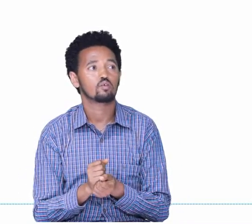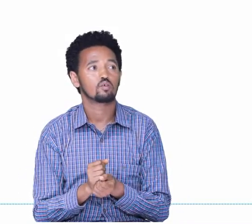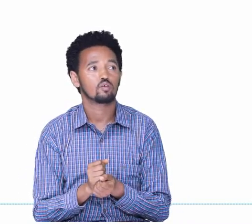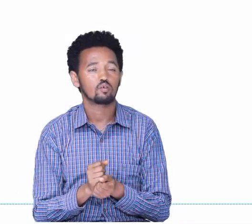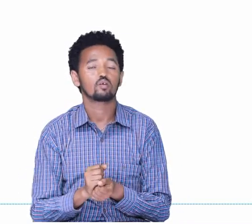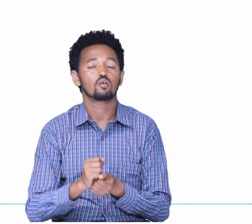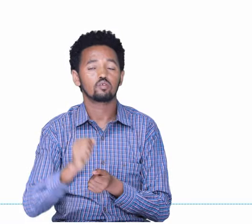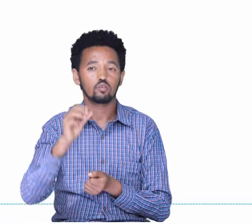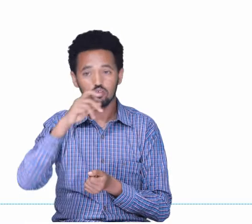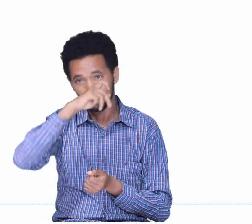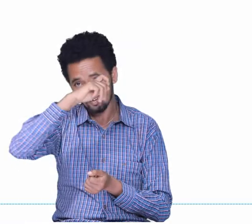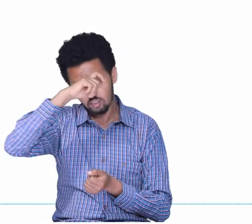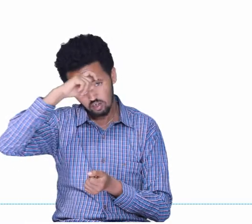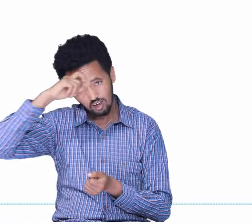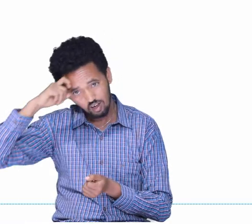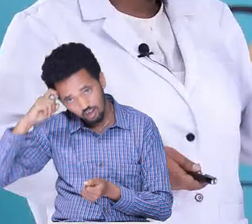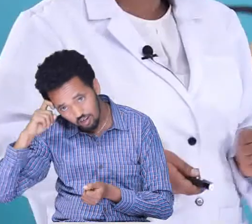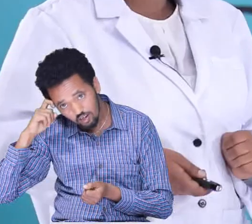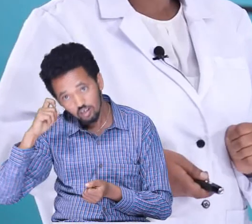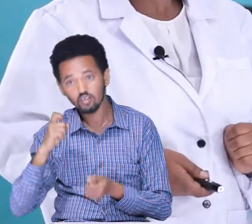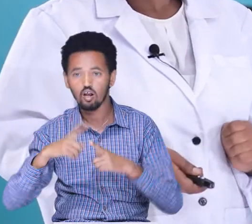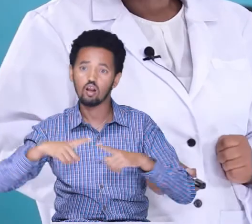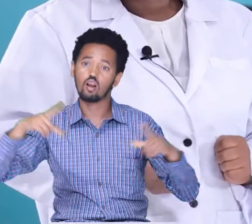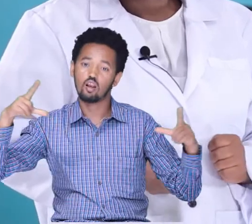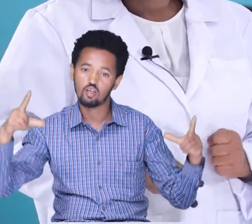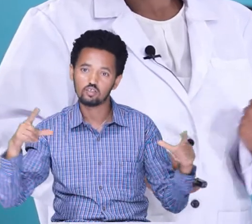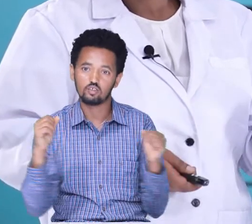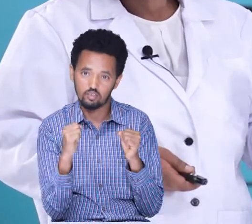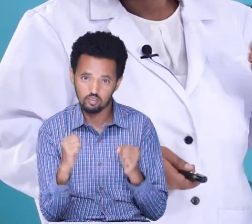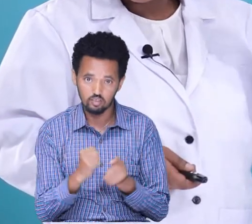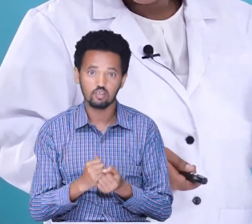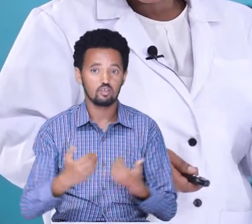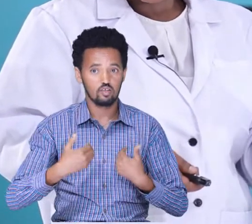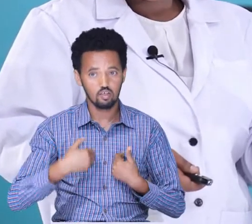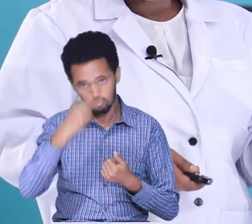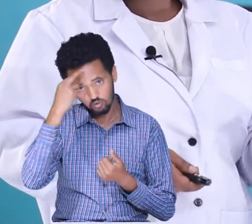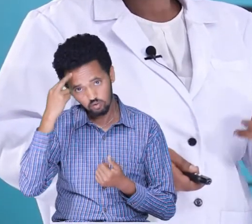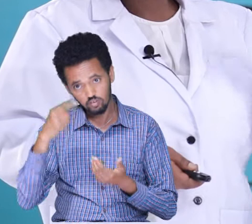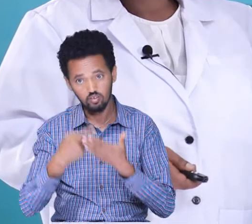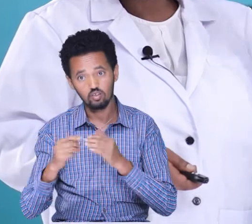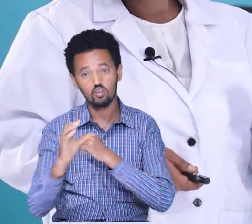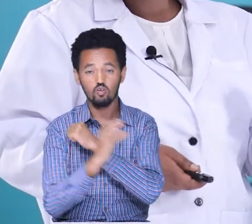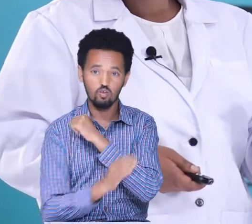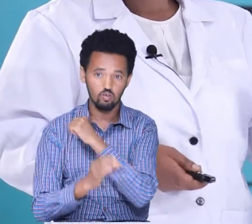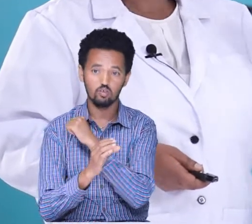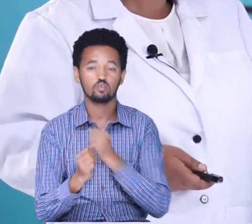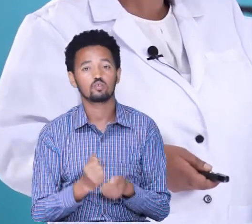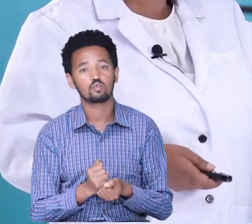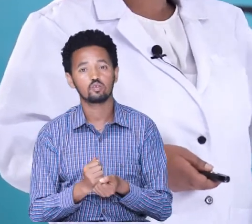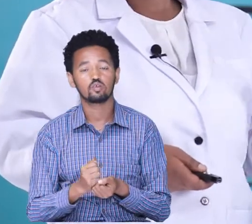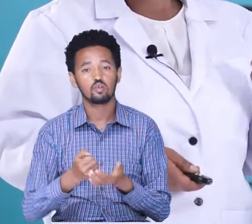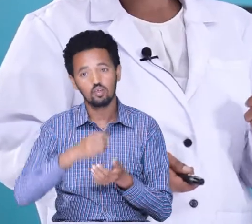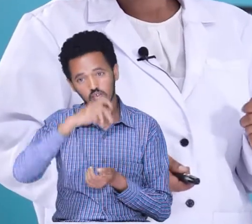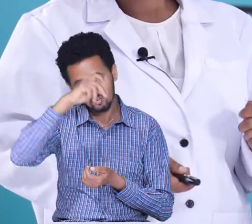The Sahara, the largest desert in the world because of its location. As we see in the previous, the